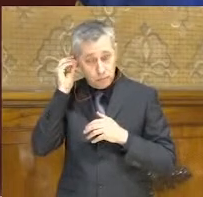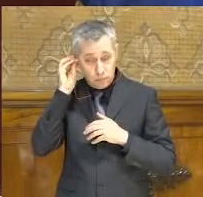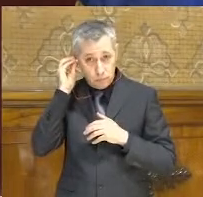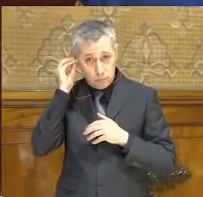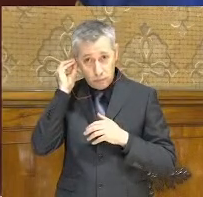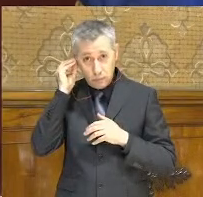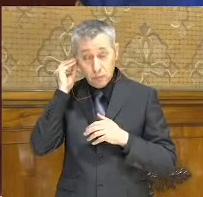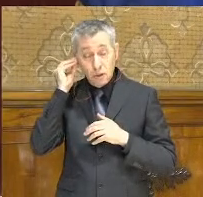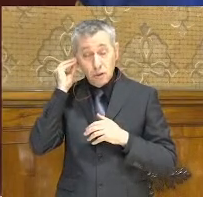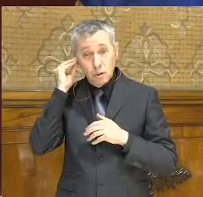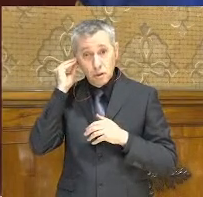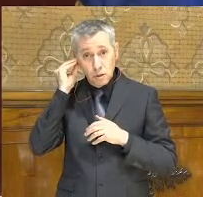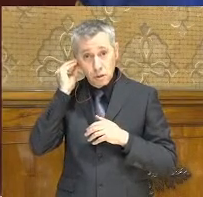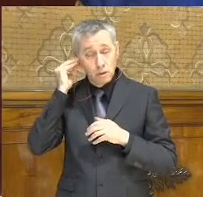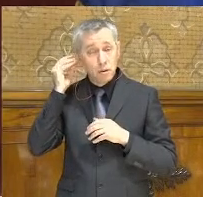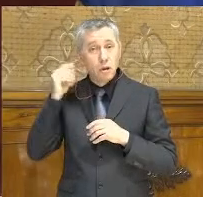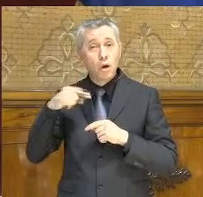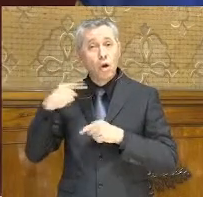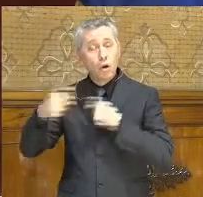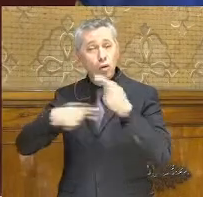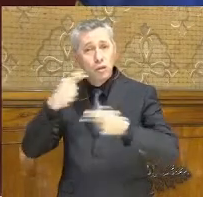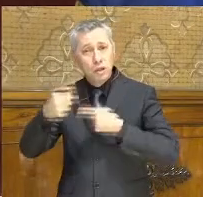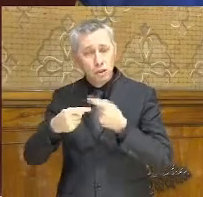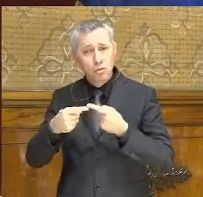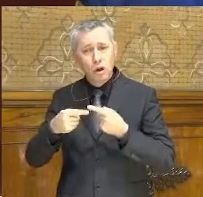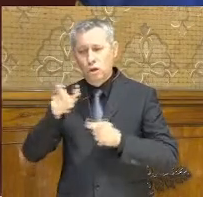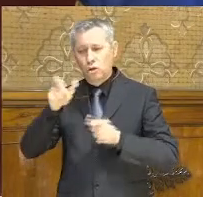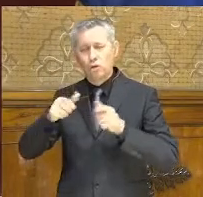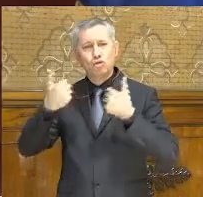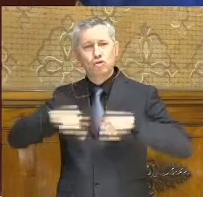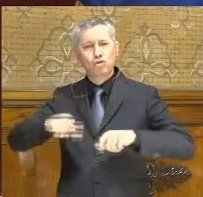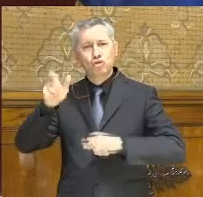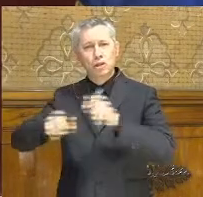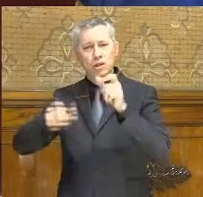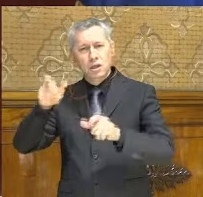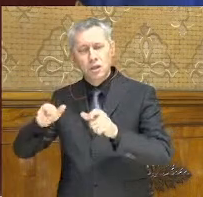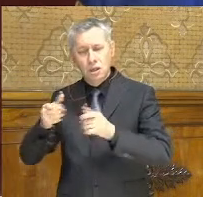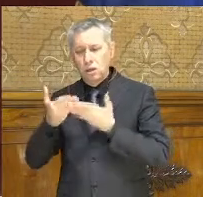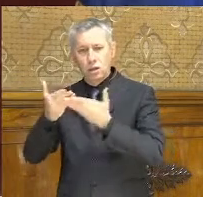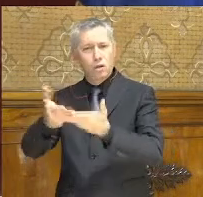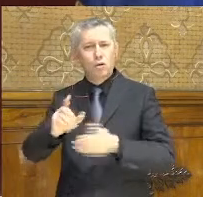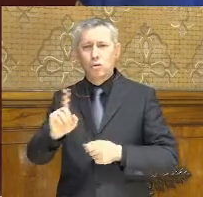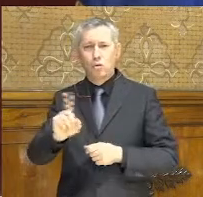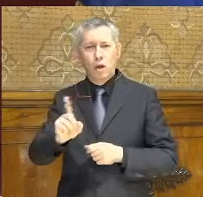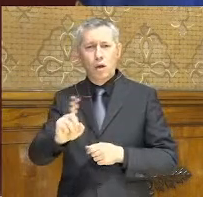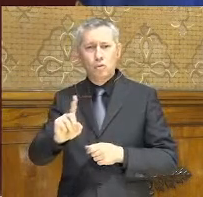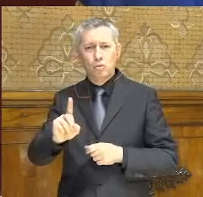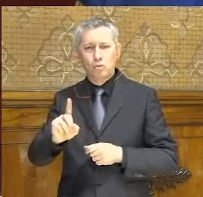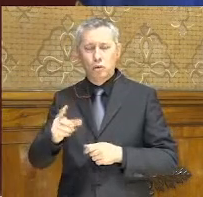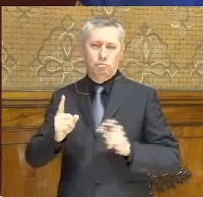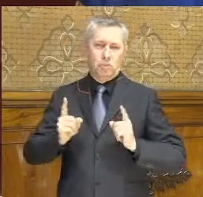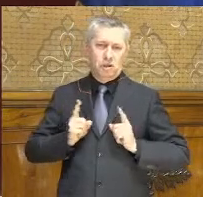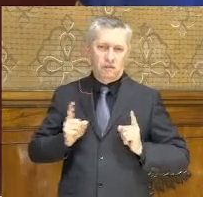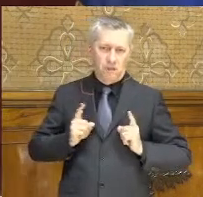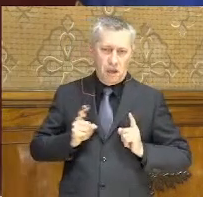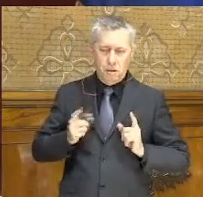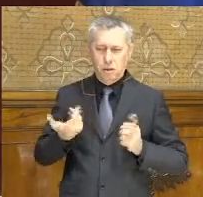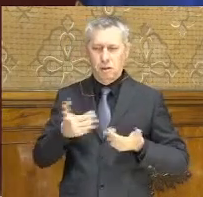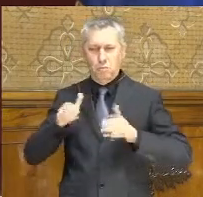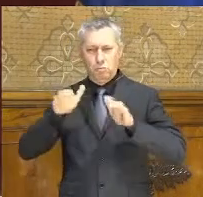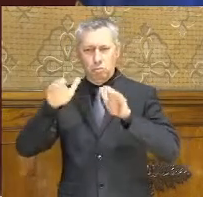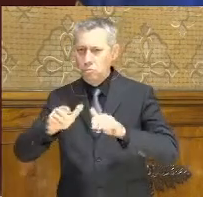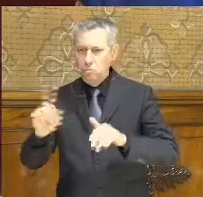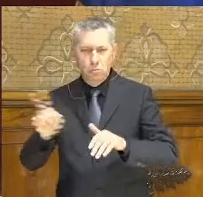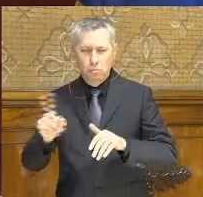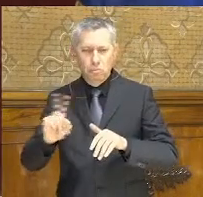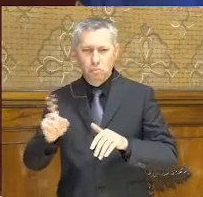their citizens and residents to stand up for their democratic rights and representations, and actively